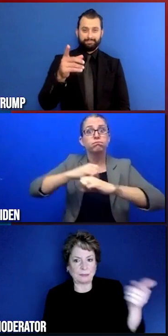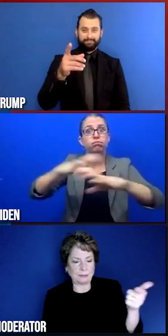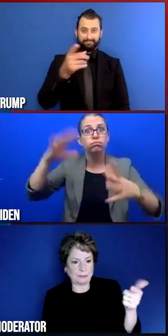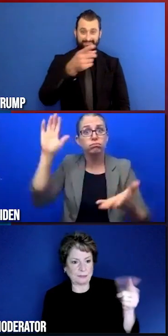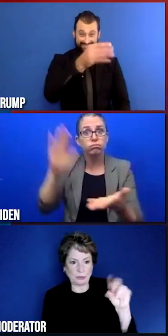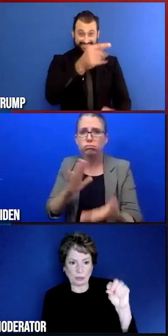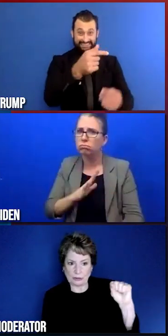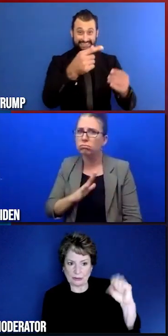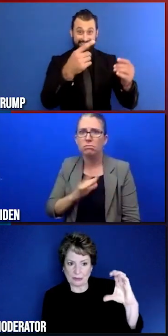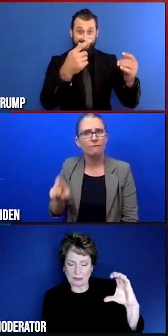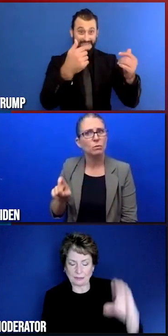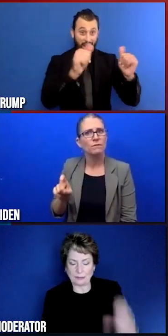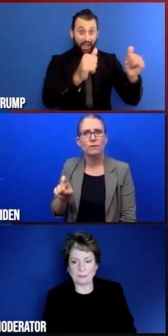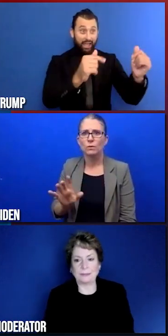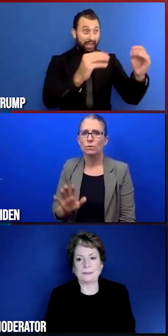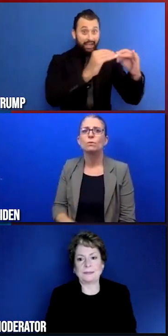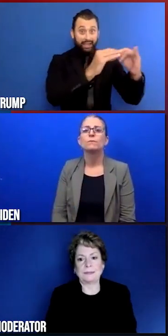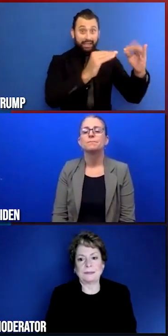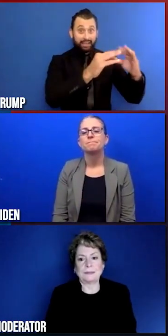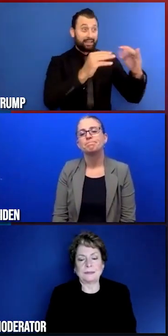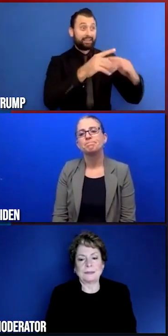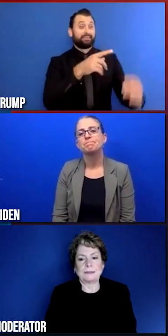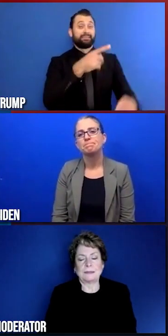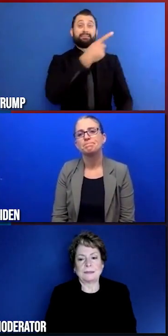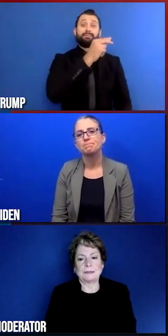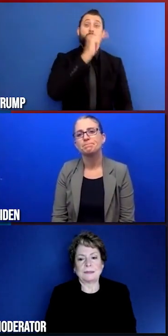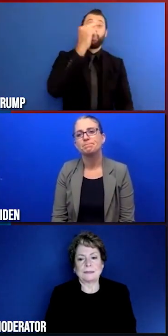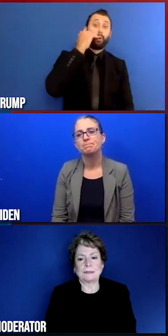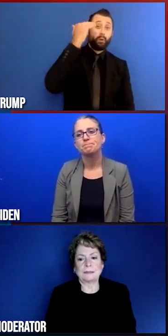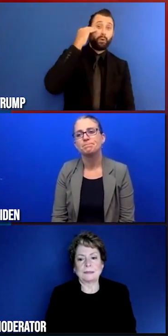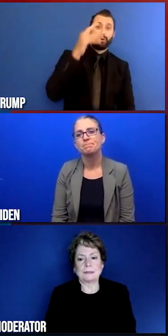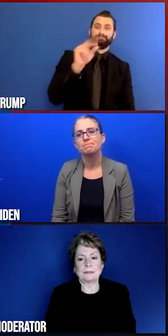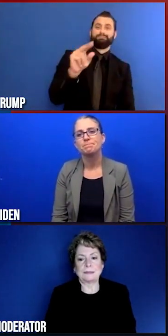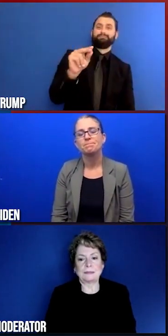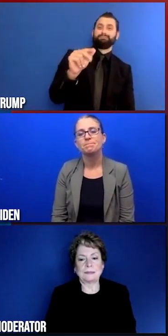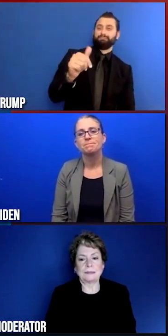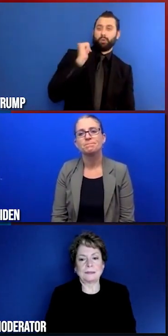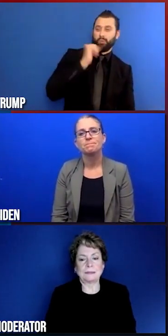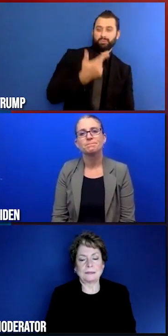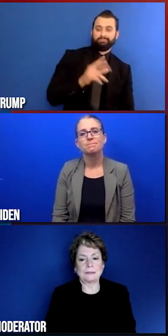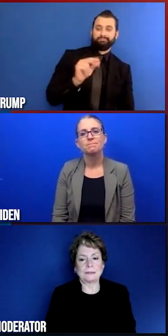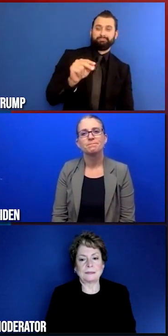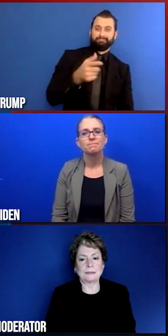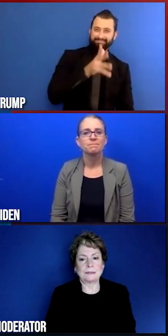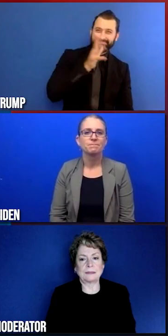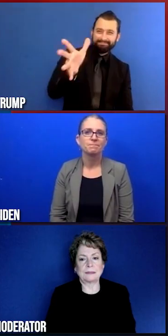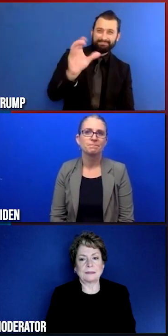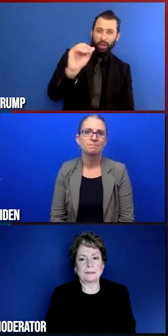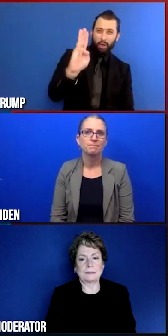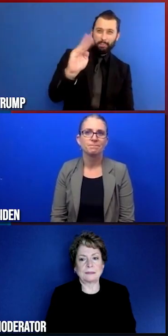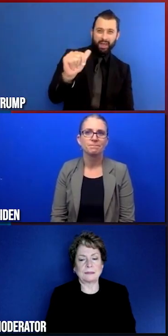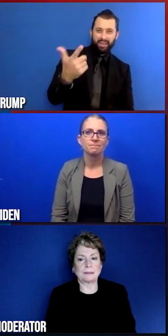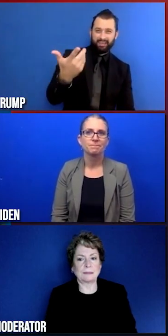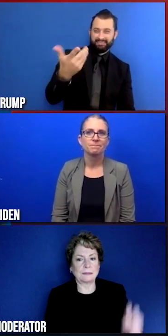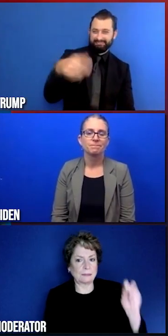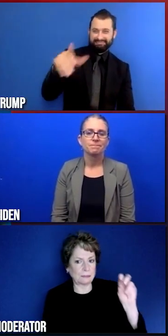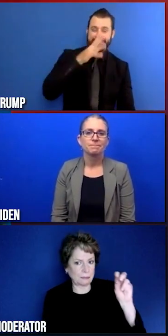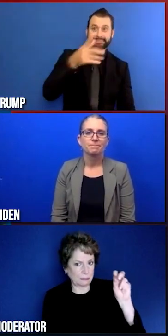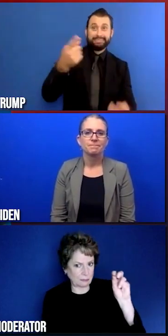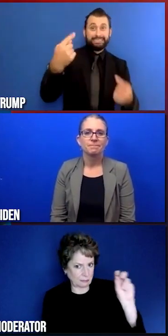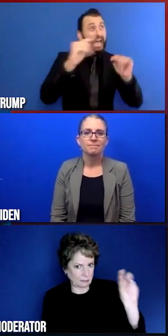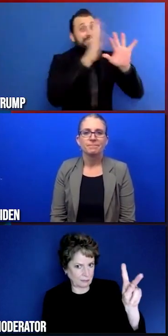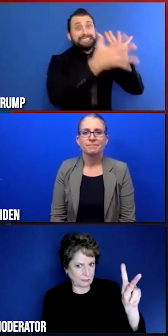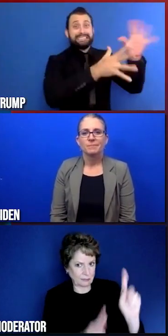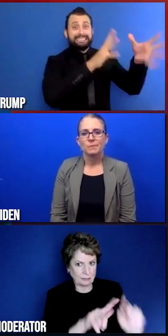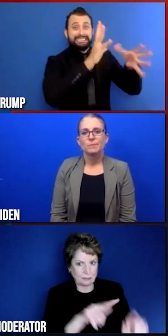like Obama. He didn't like him. He wouldn't do it. Okay, I got to give him a chance to respond to that before we move on. And that's okay. You know